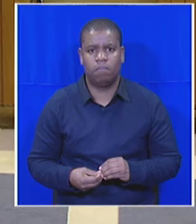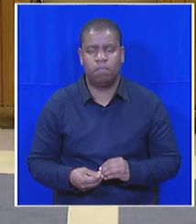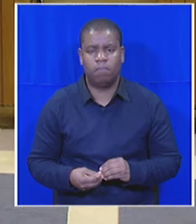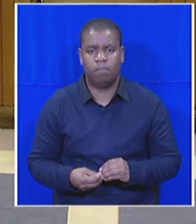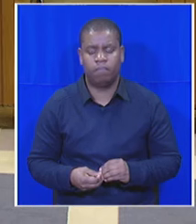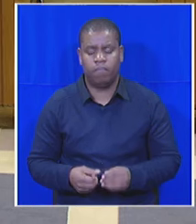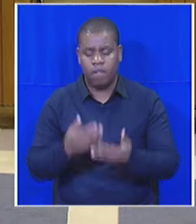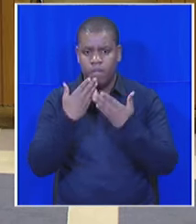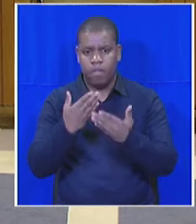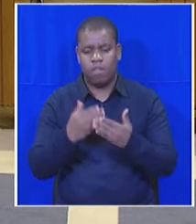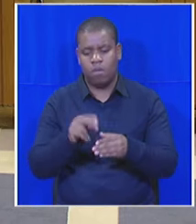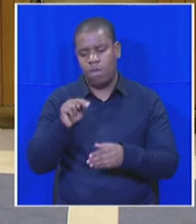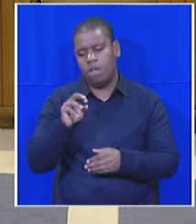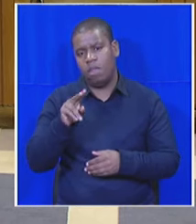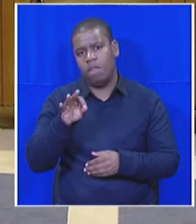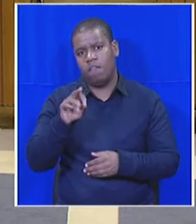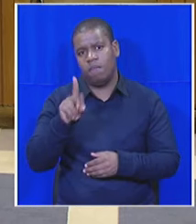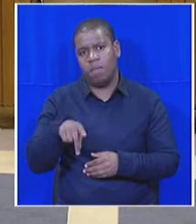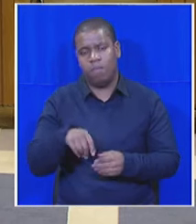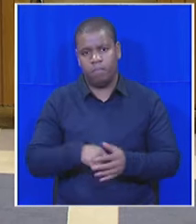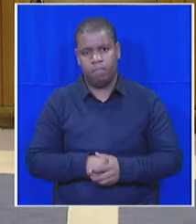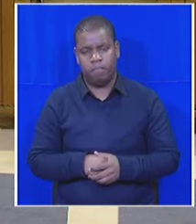you. NFP.